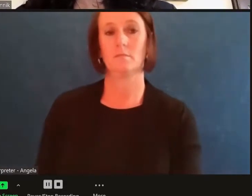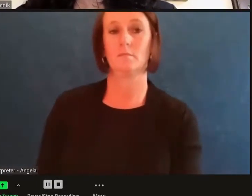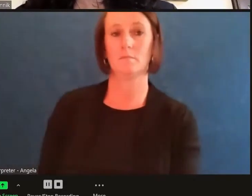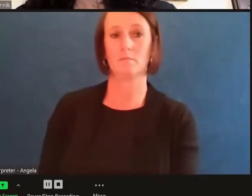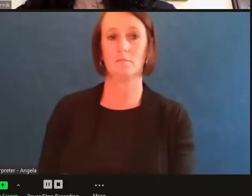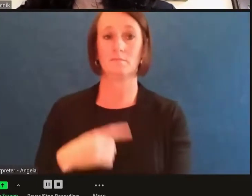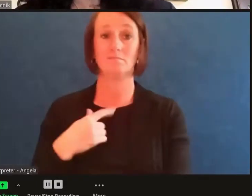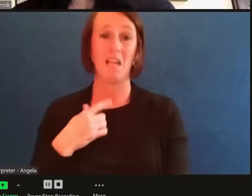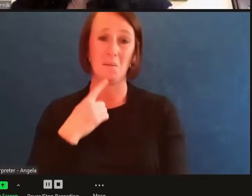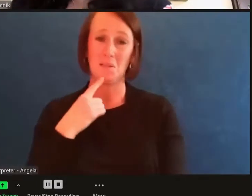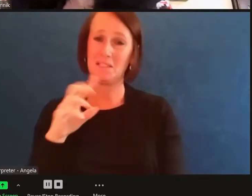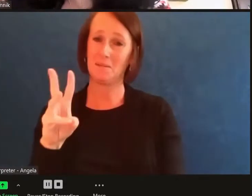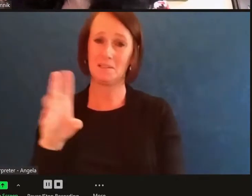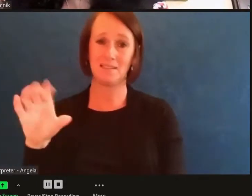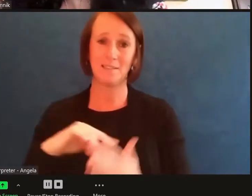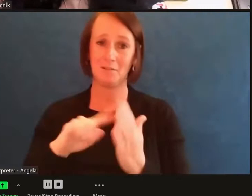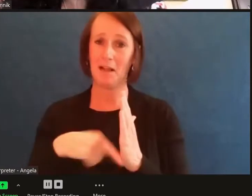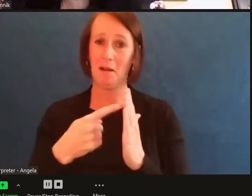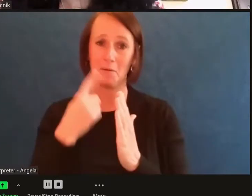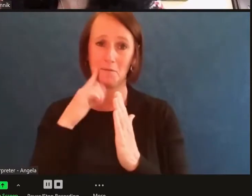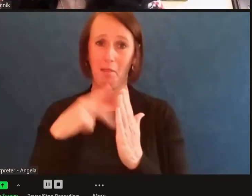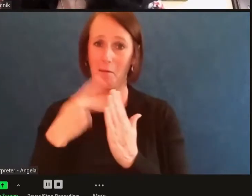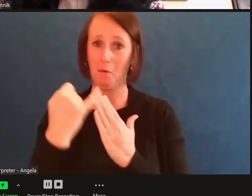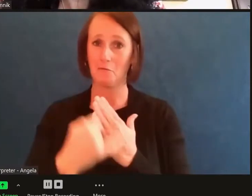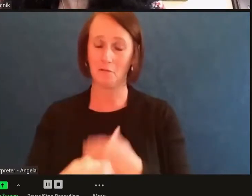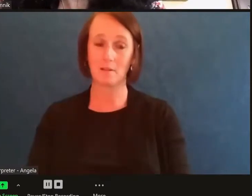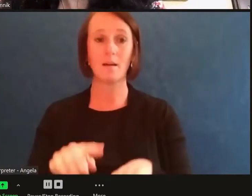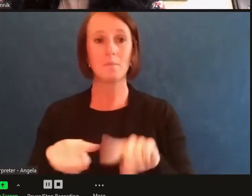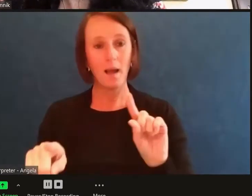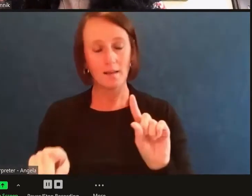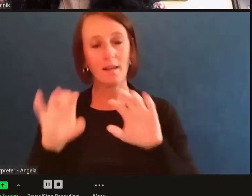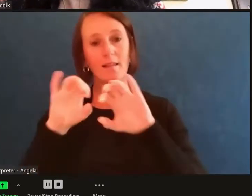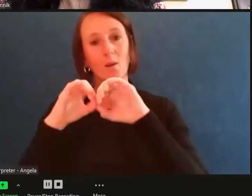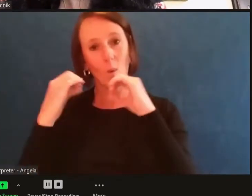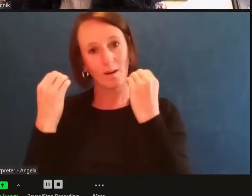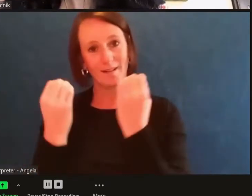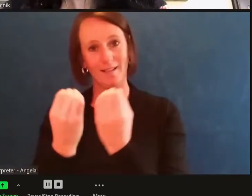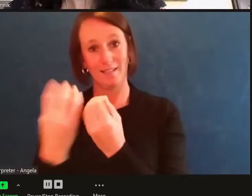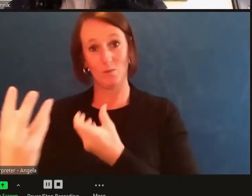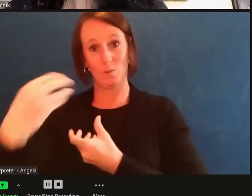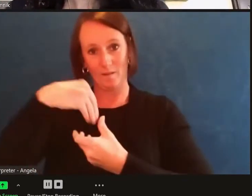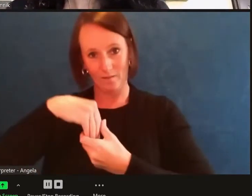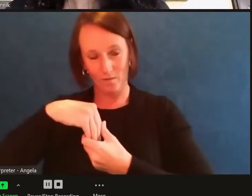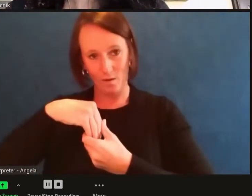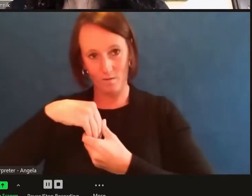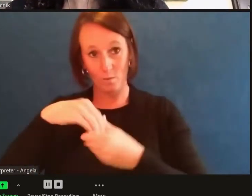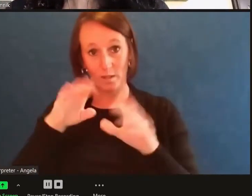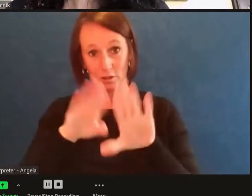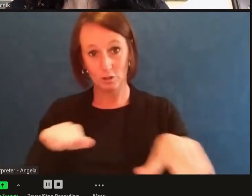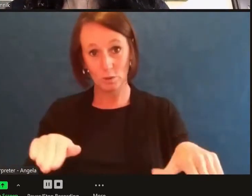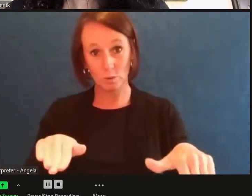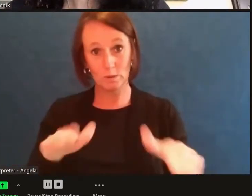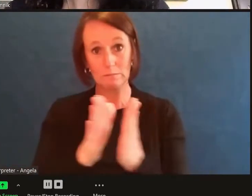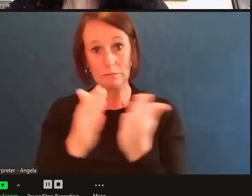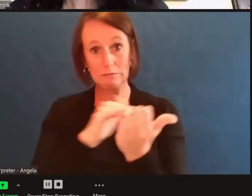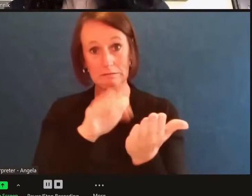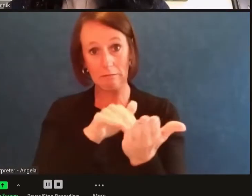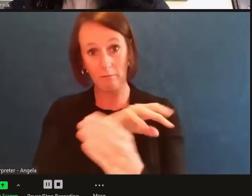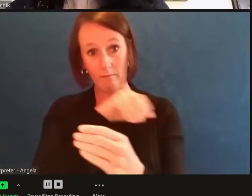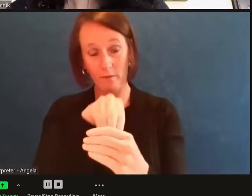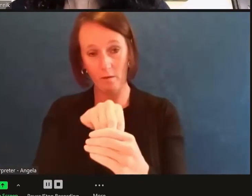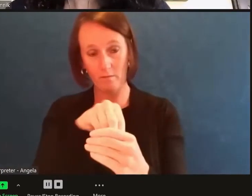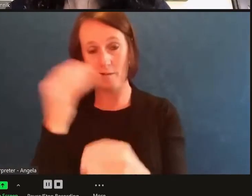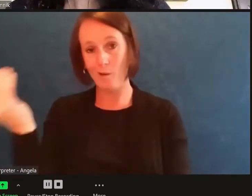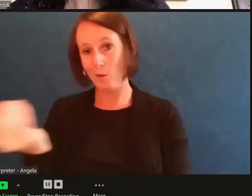600 hours in on that. But even the organizations that were involved, when Children's Book Center was involved and the Ontario